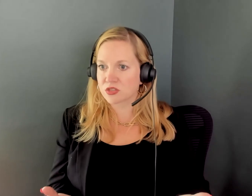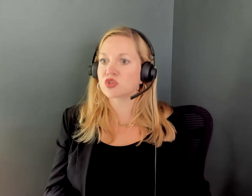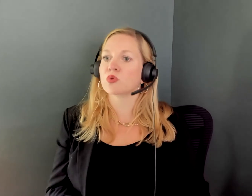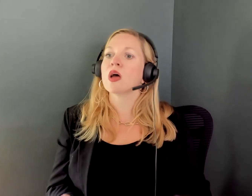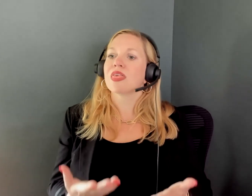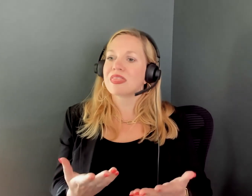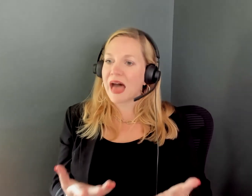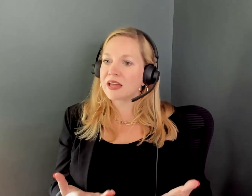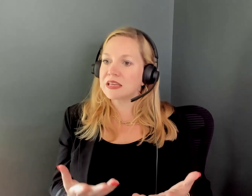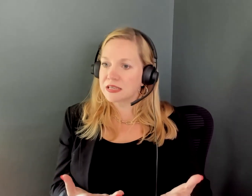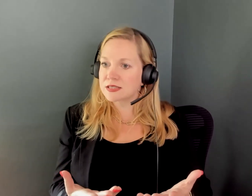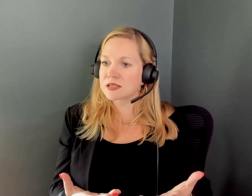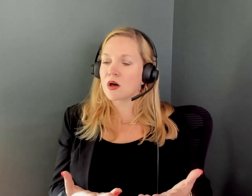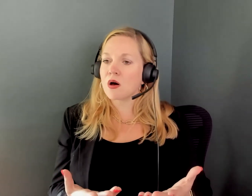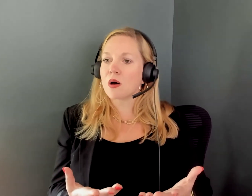have access to,